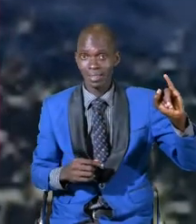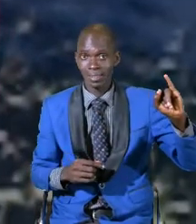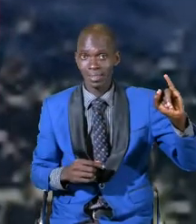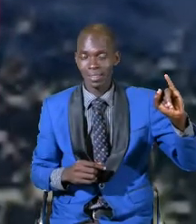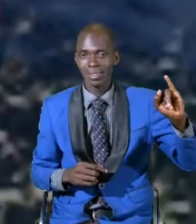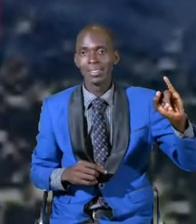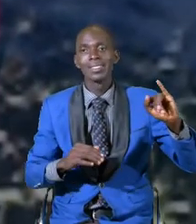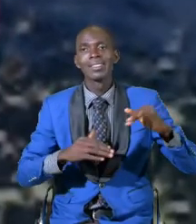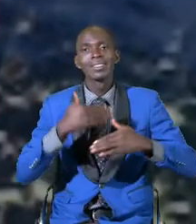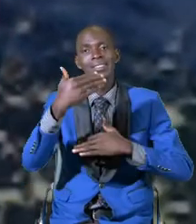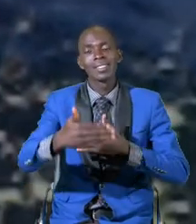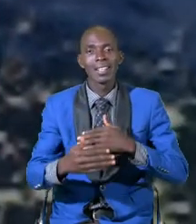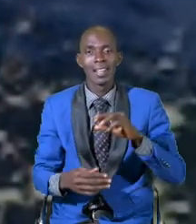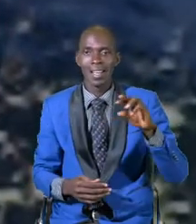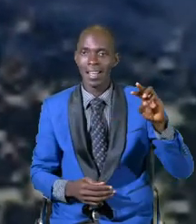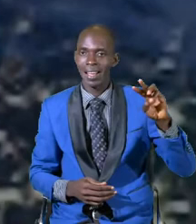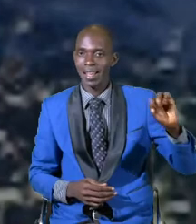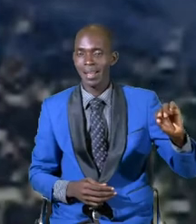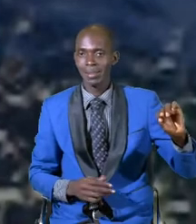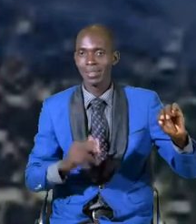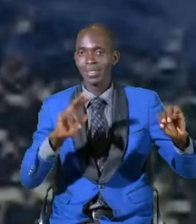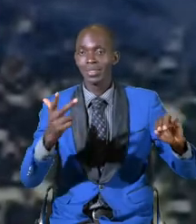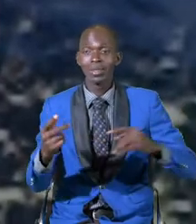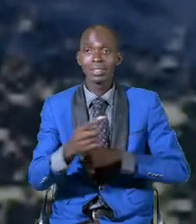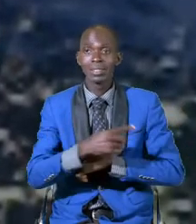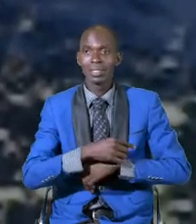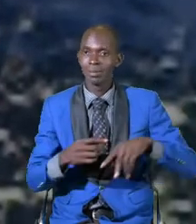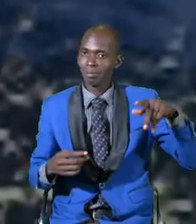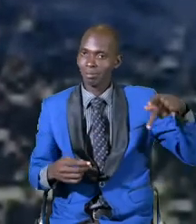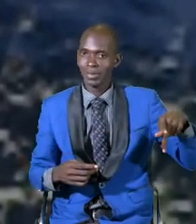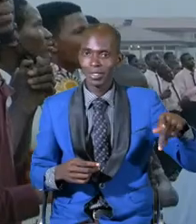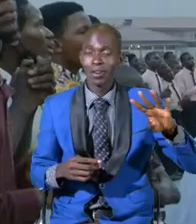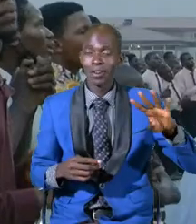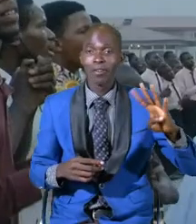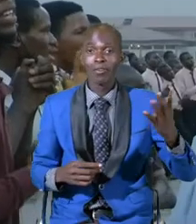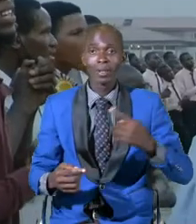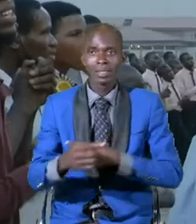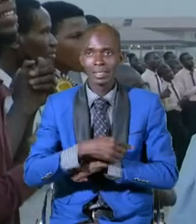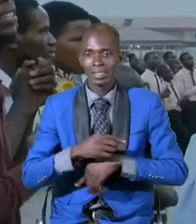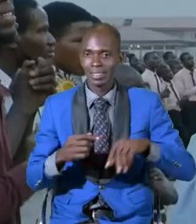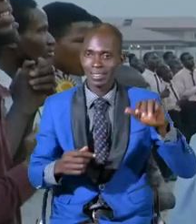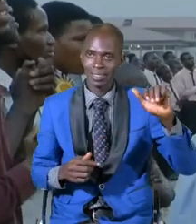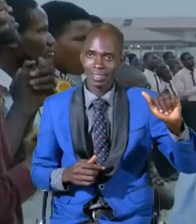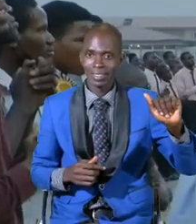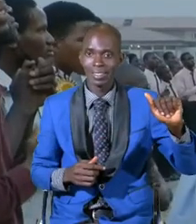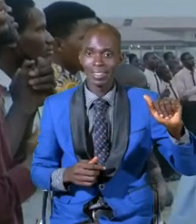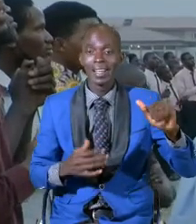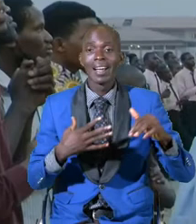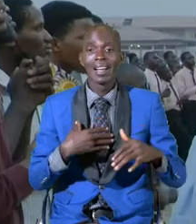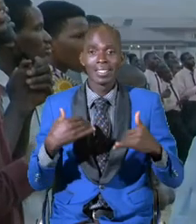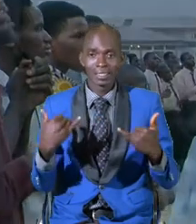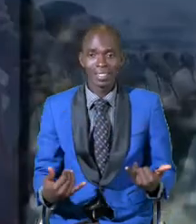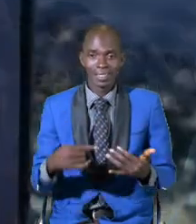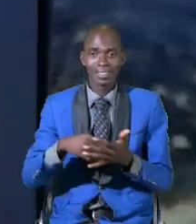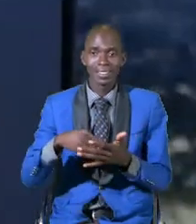M. The third day, P. And the fourth day, and then